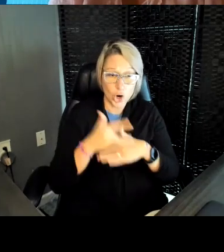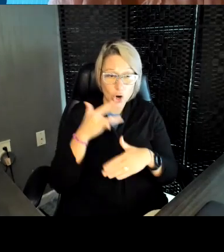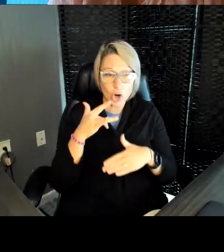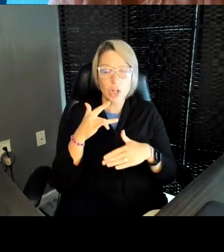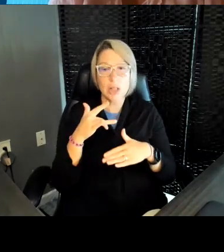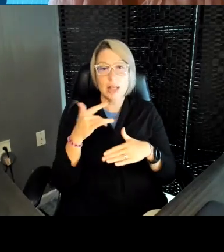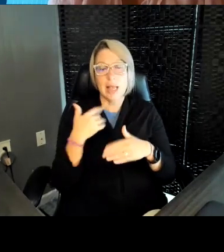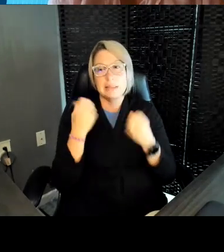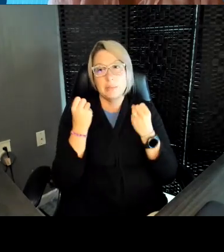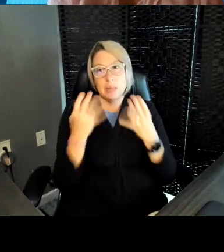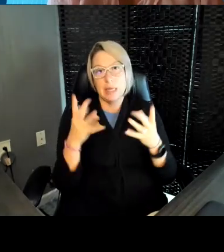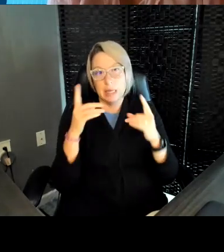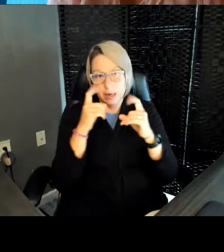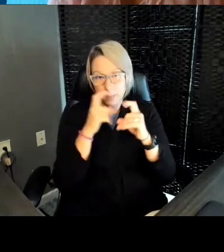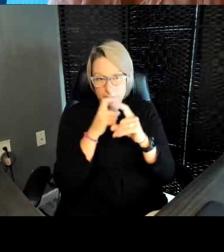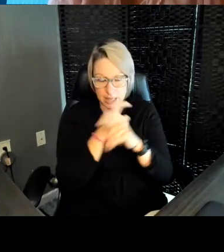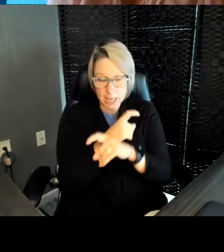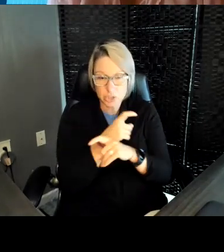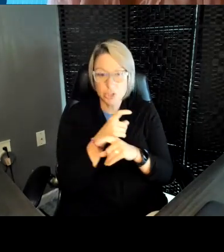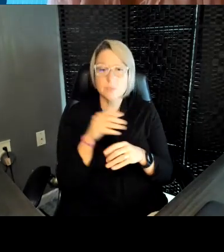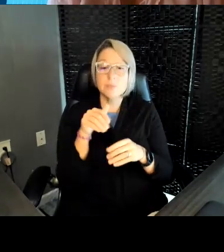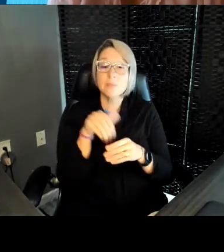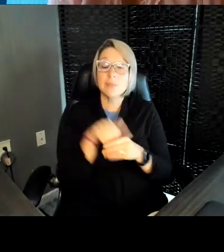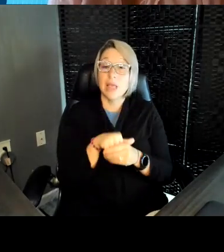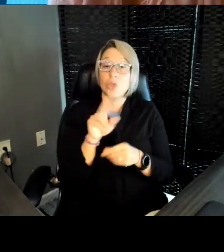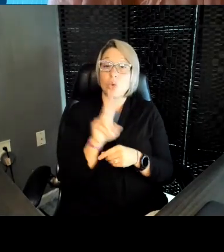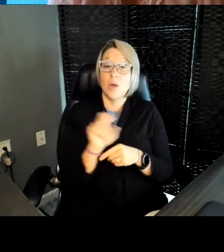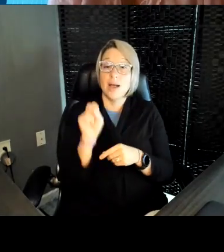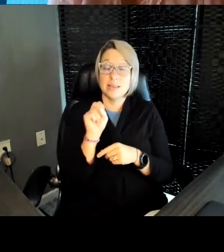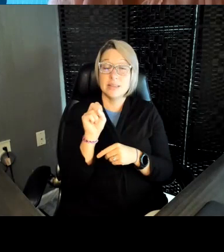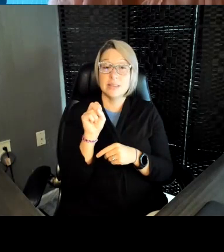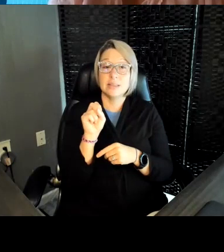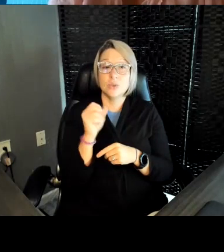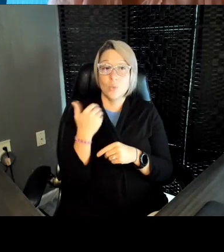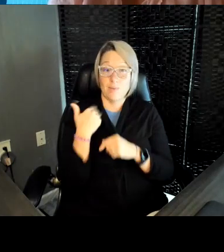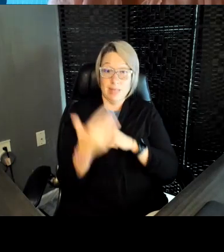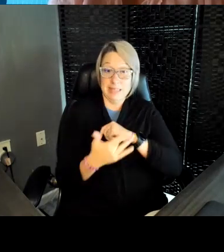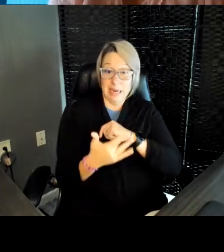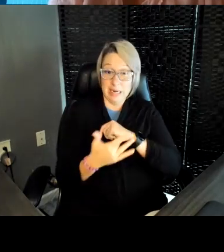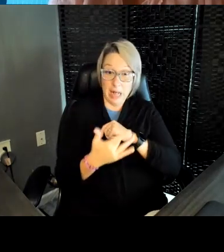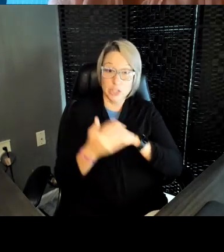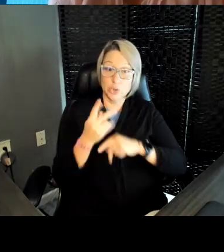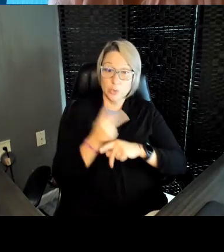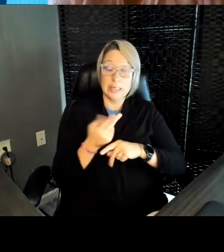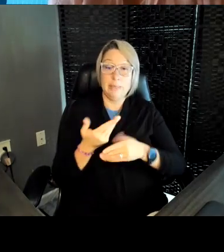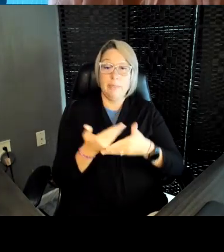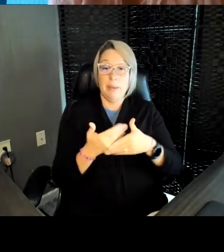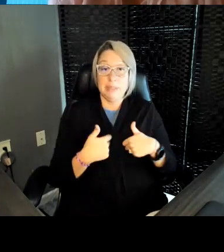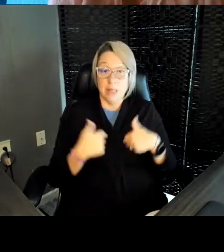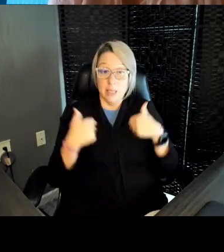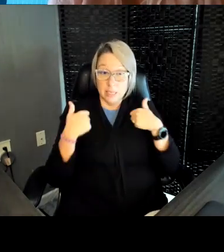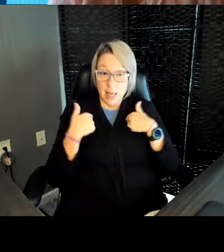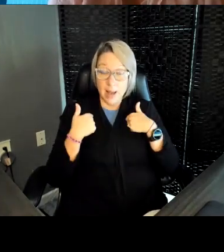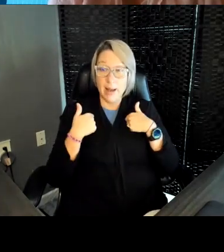incredible complication. And in the United States, we have the technology to keep babies alive,